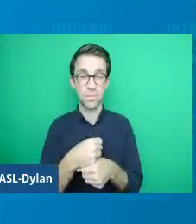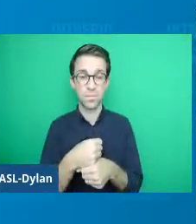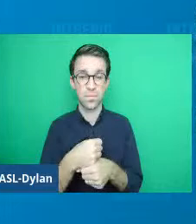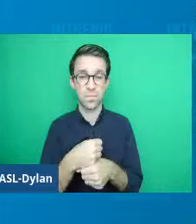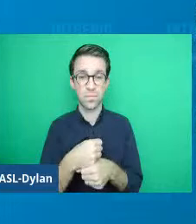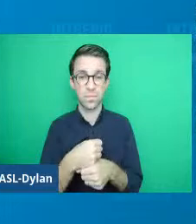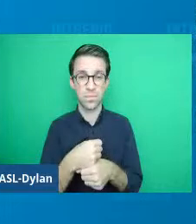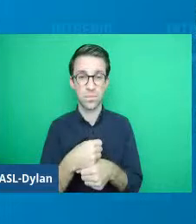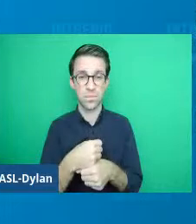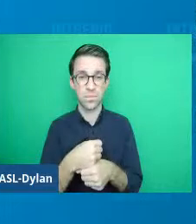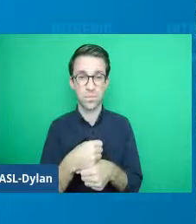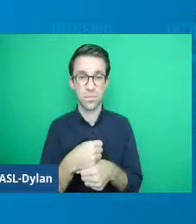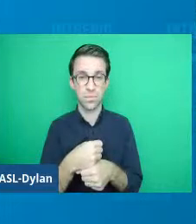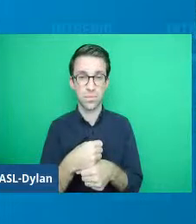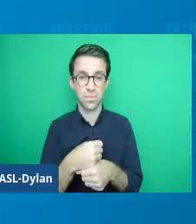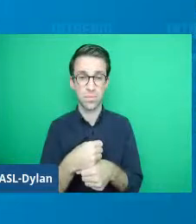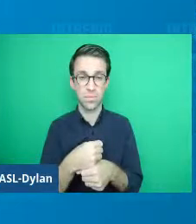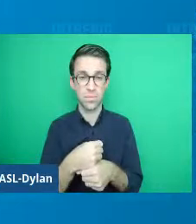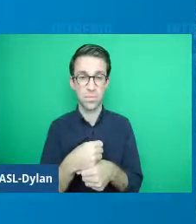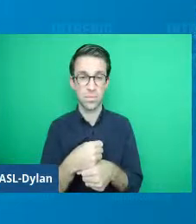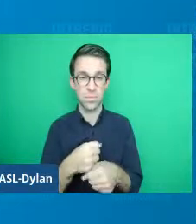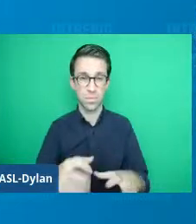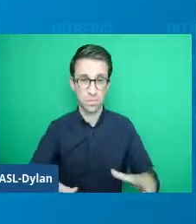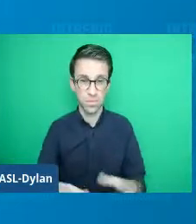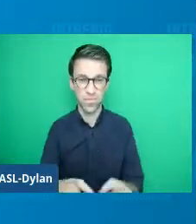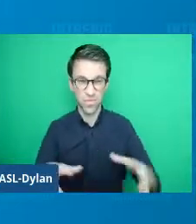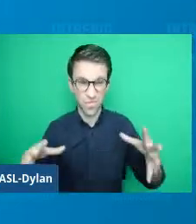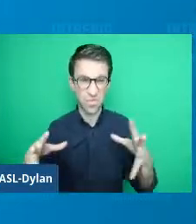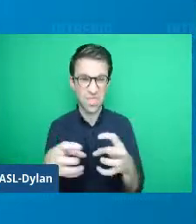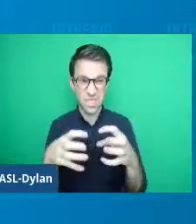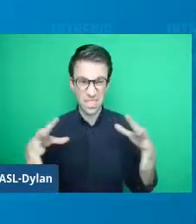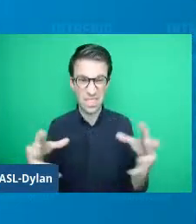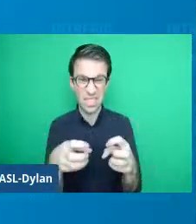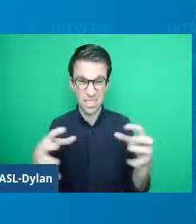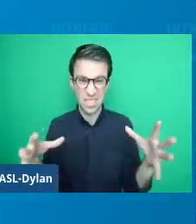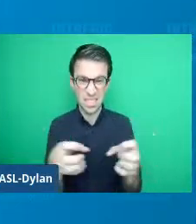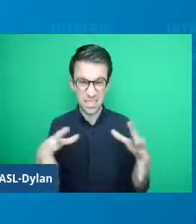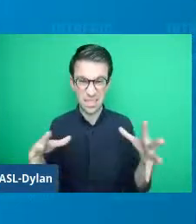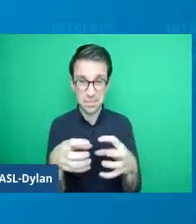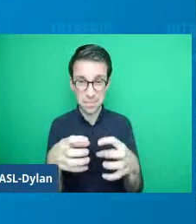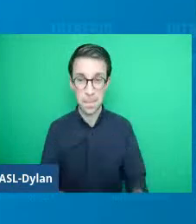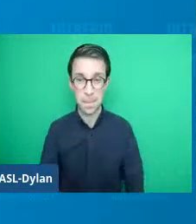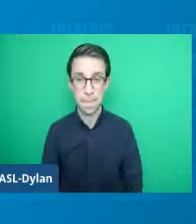hands, compress all the ingredients together at the bottom.